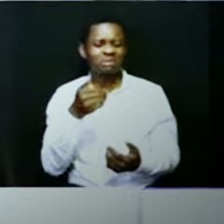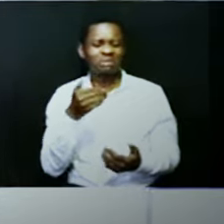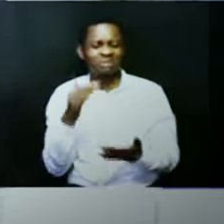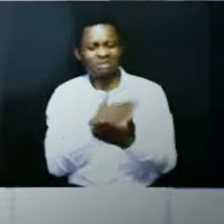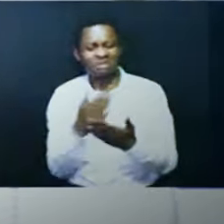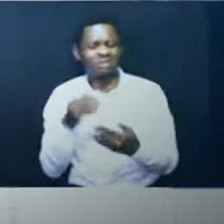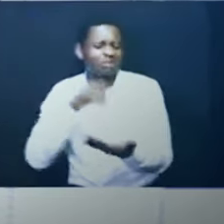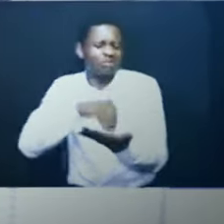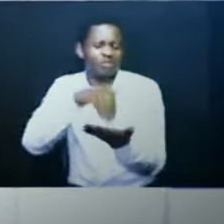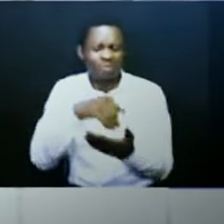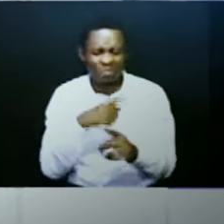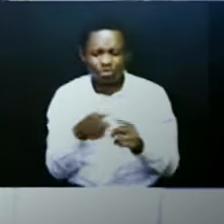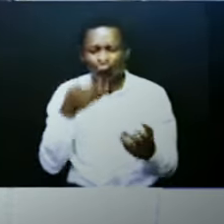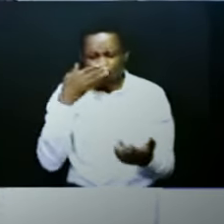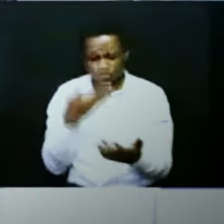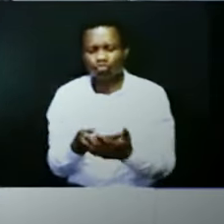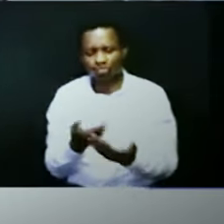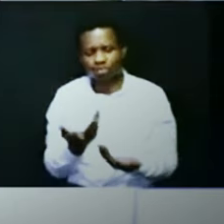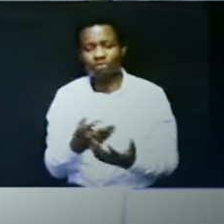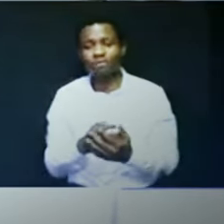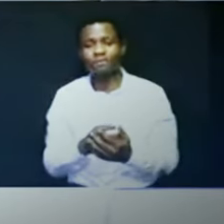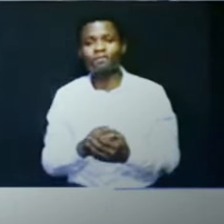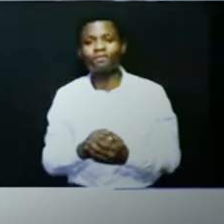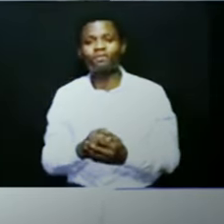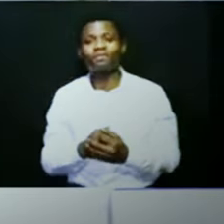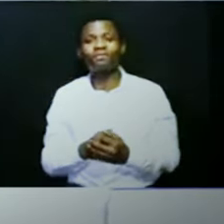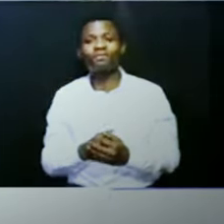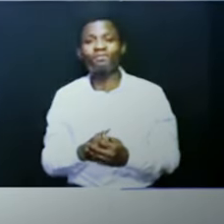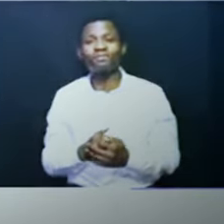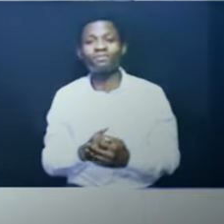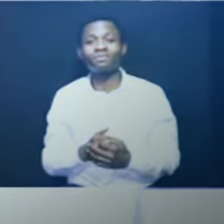yeah to dia. If you say and so a who here pa